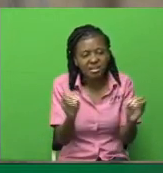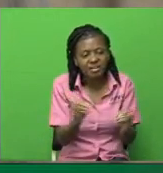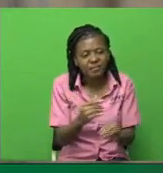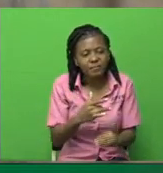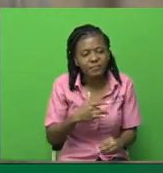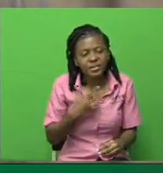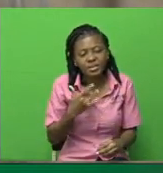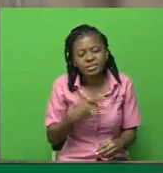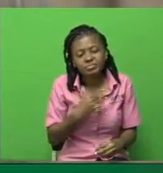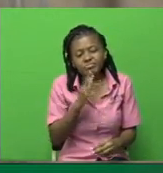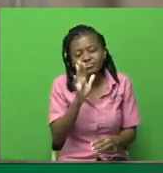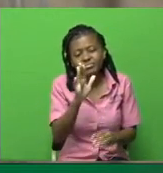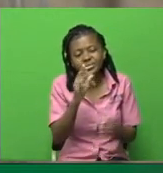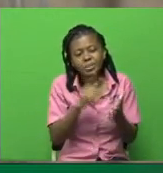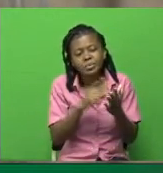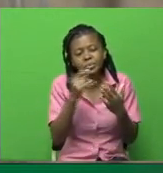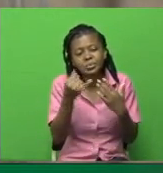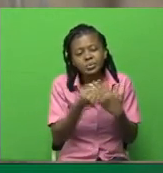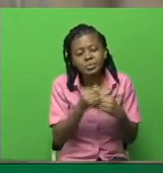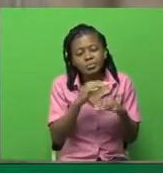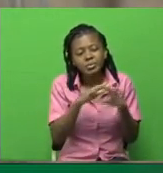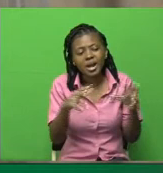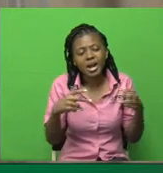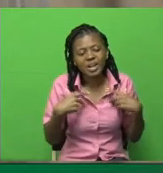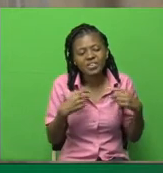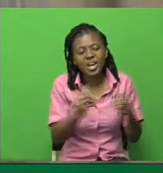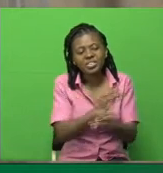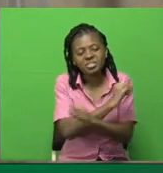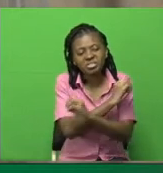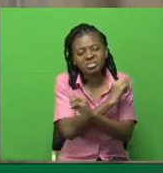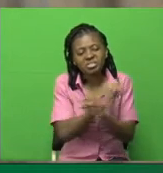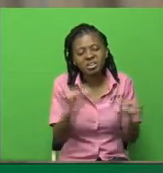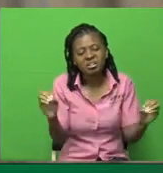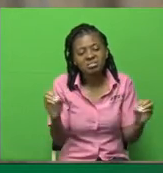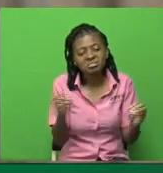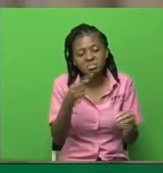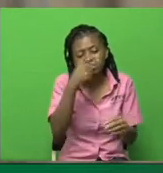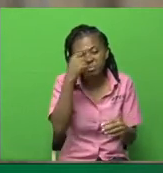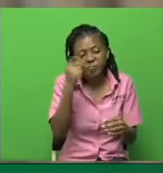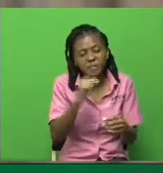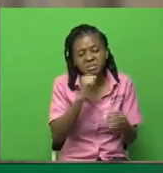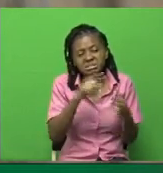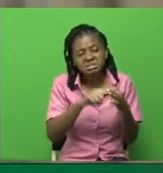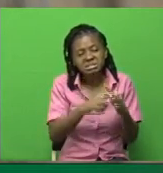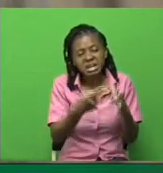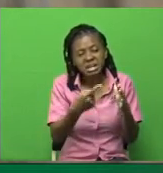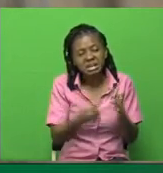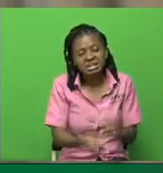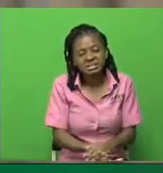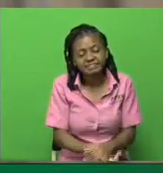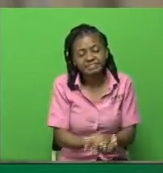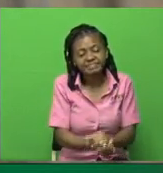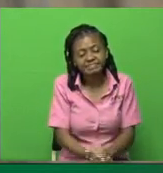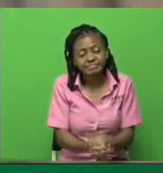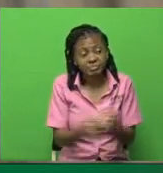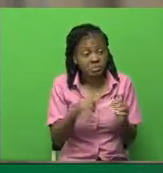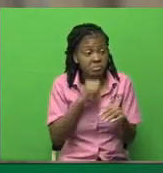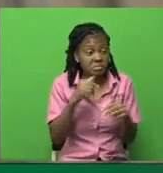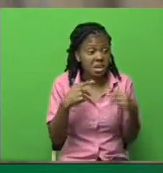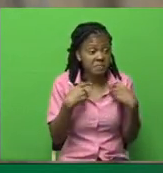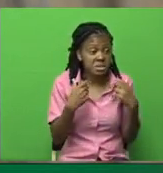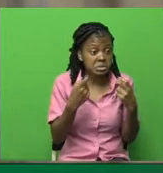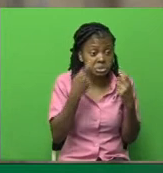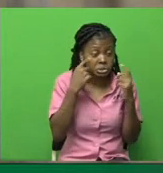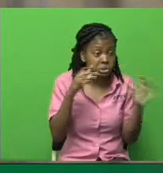project does not have as much as a pilot pen because it has not commenced but again should we be surprised when we have